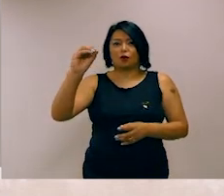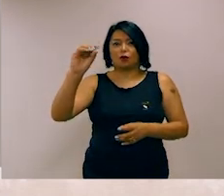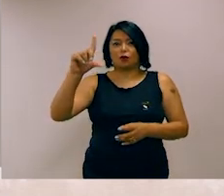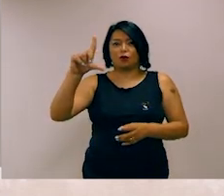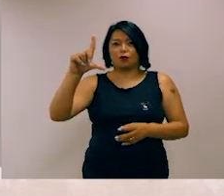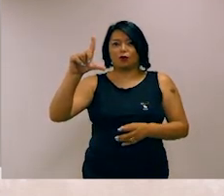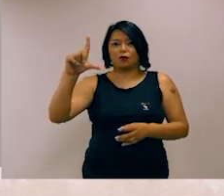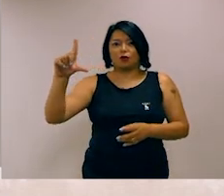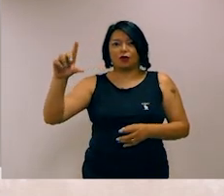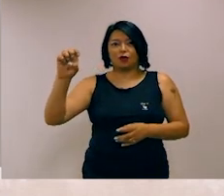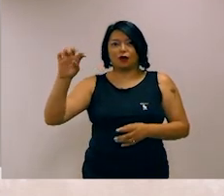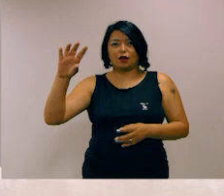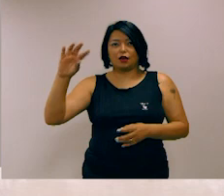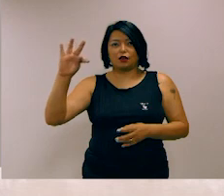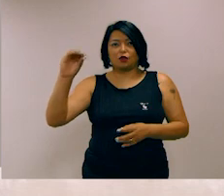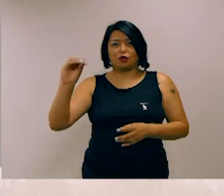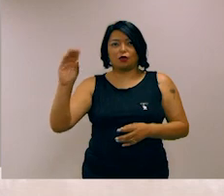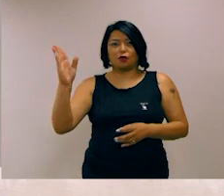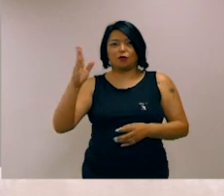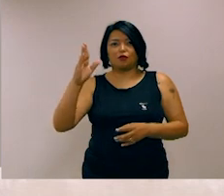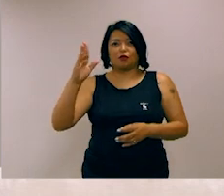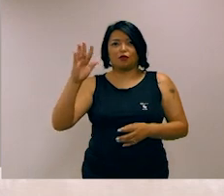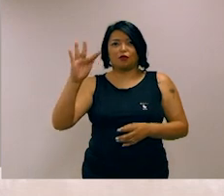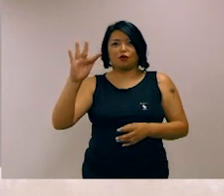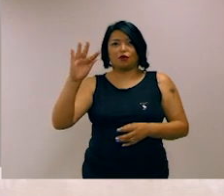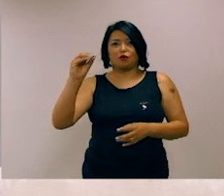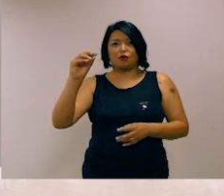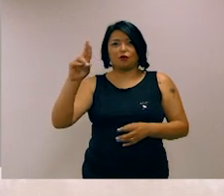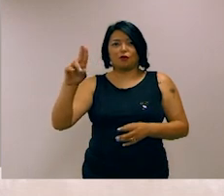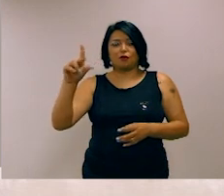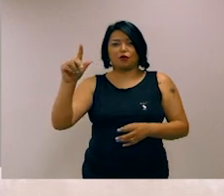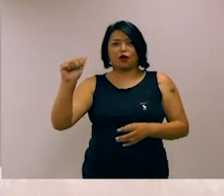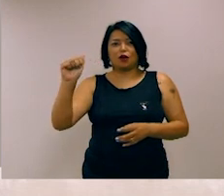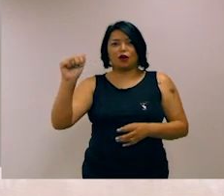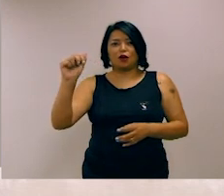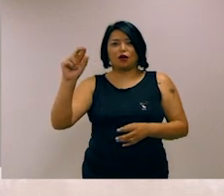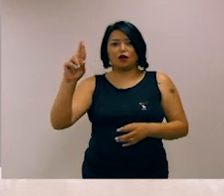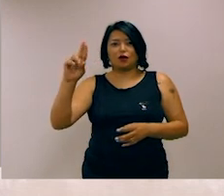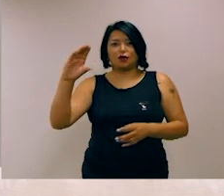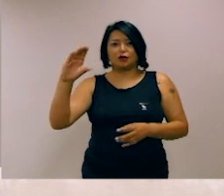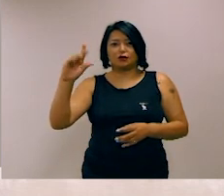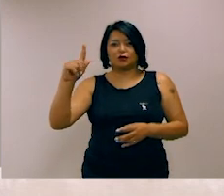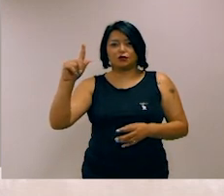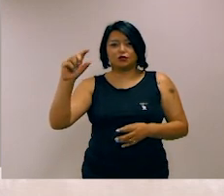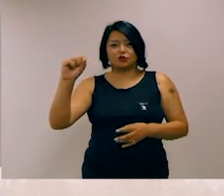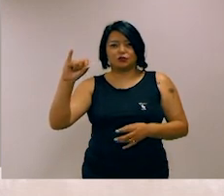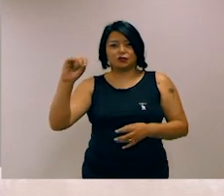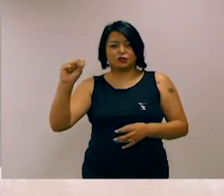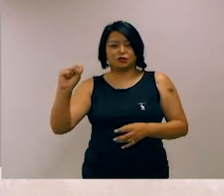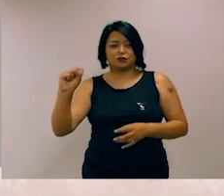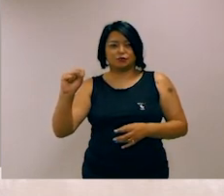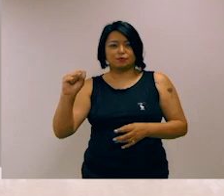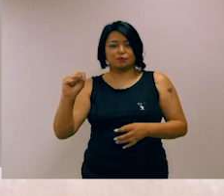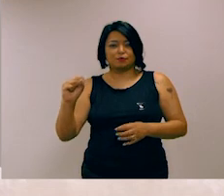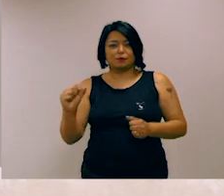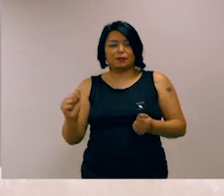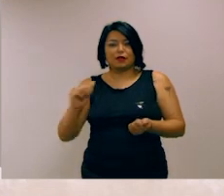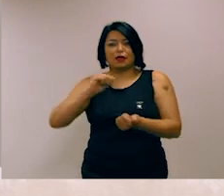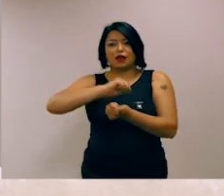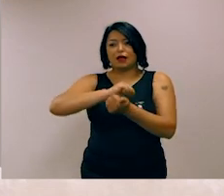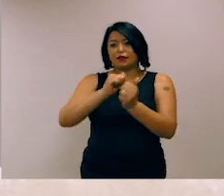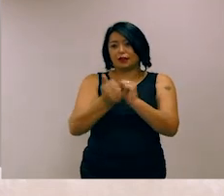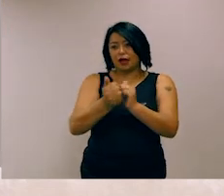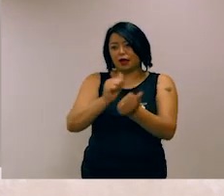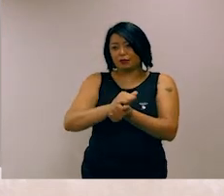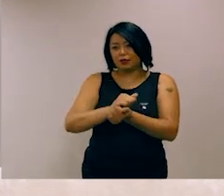collector for ArcGIS. It is a more professional tool. The image is a little too light, but it adapts the amount